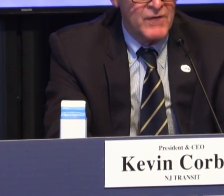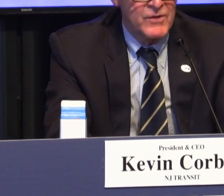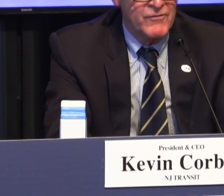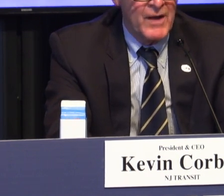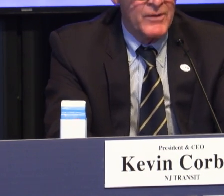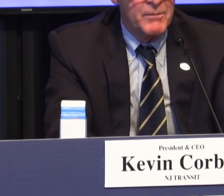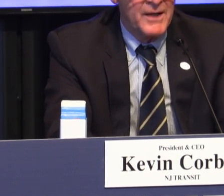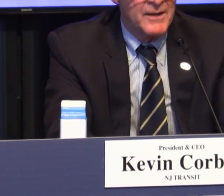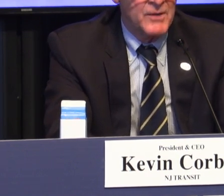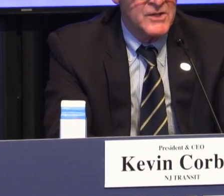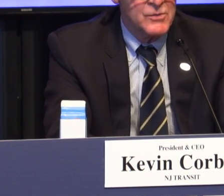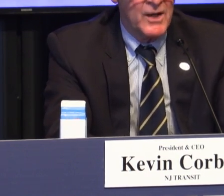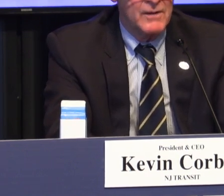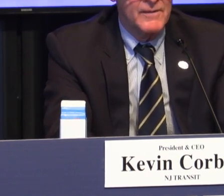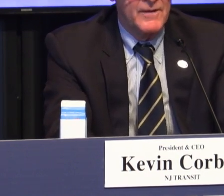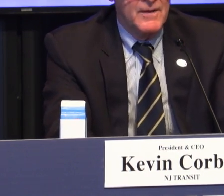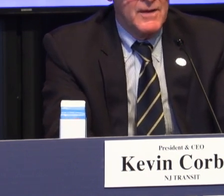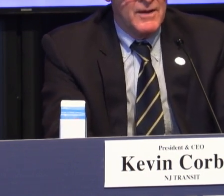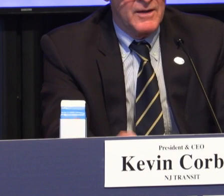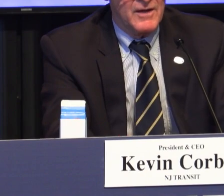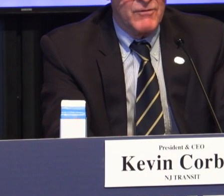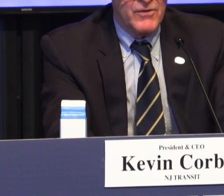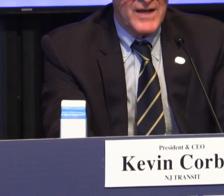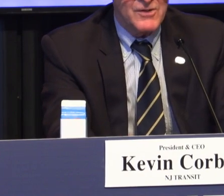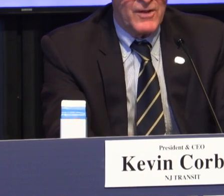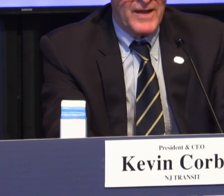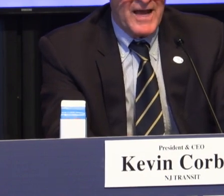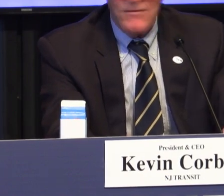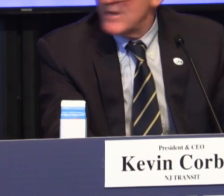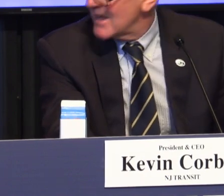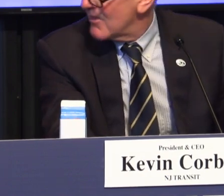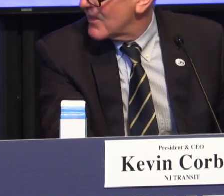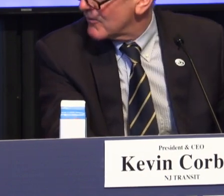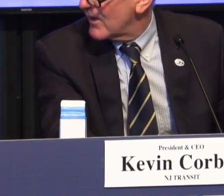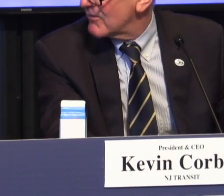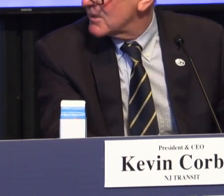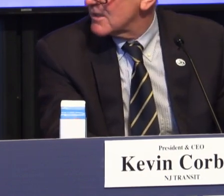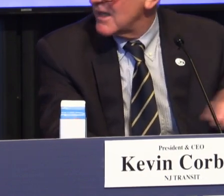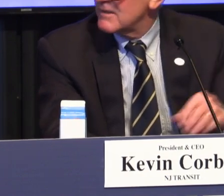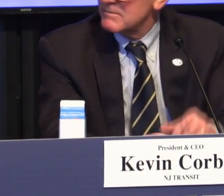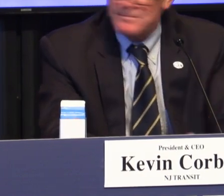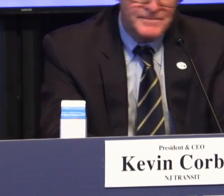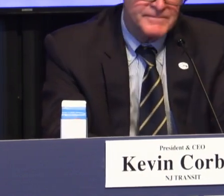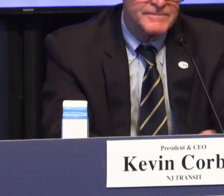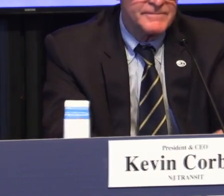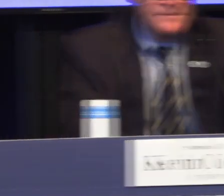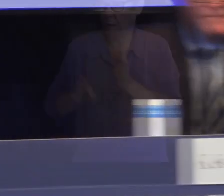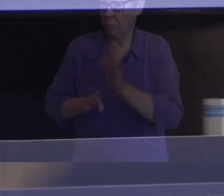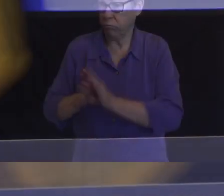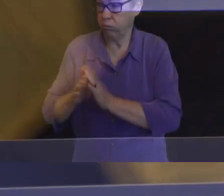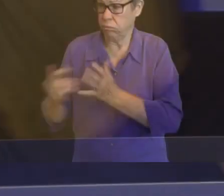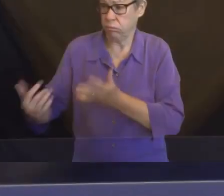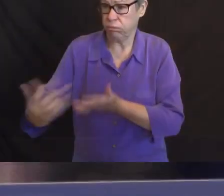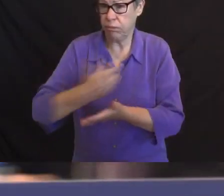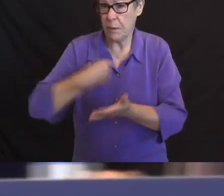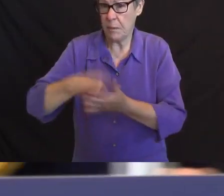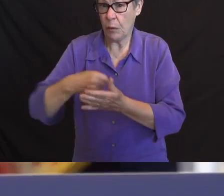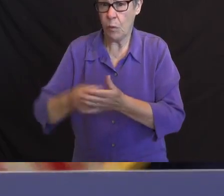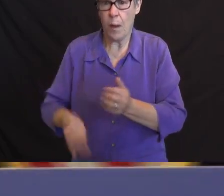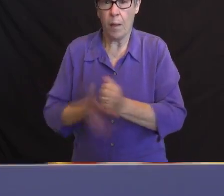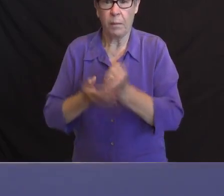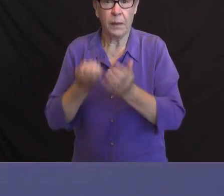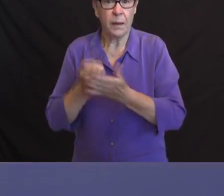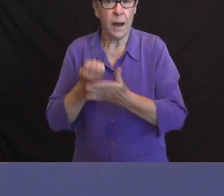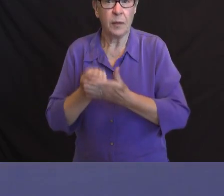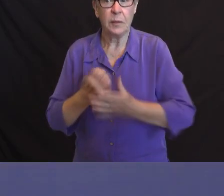economic recovery following the pandemic as well. Governor, that's all I have, and again, thanks for having me today. Kevin, thank you very much for